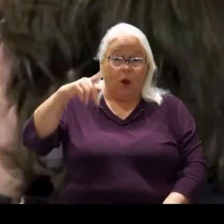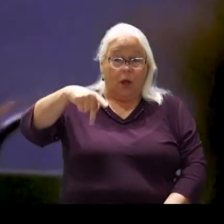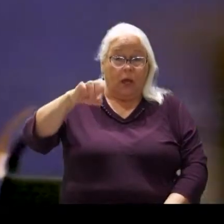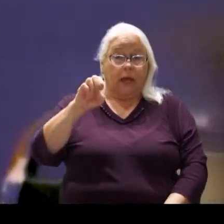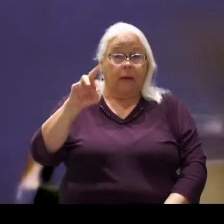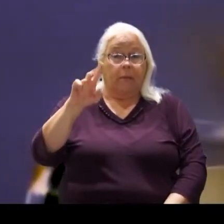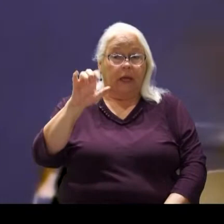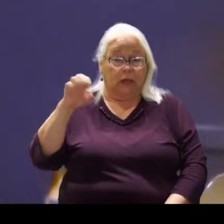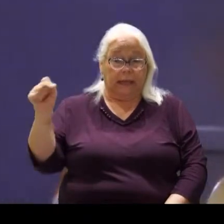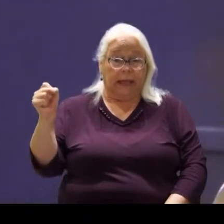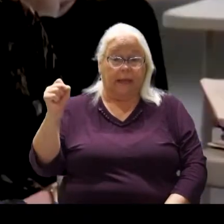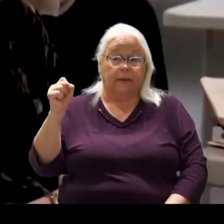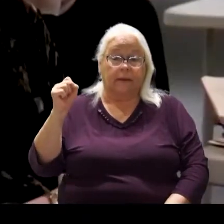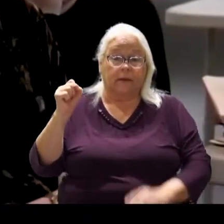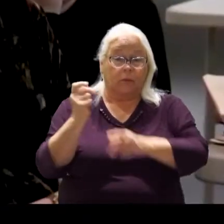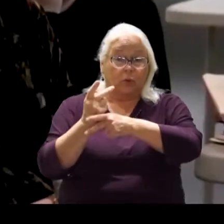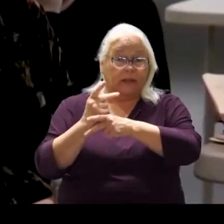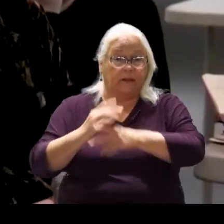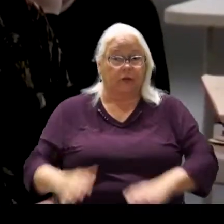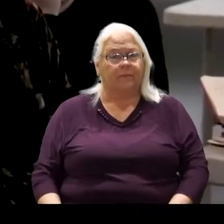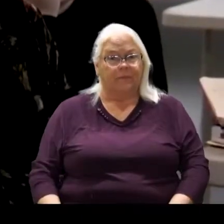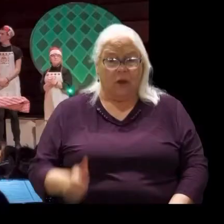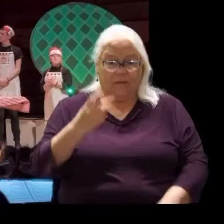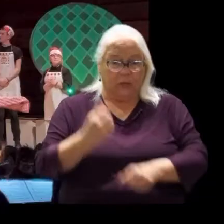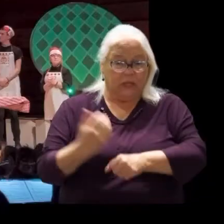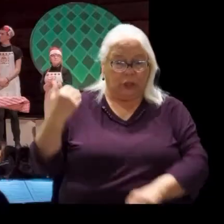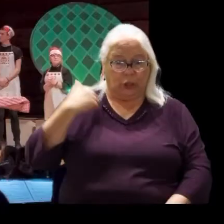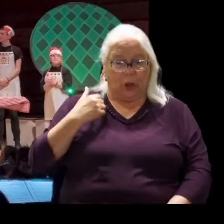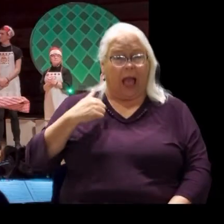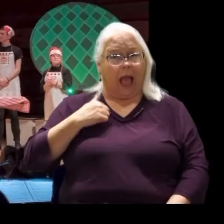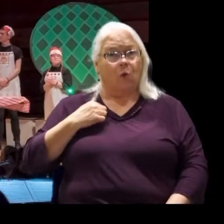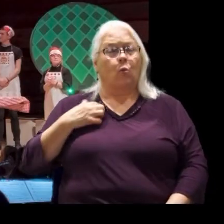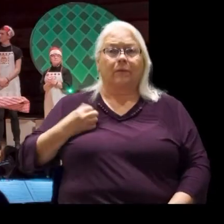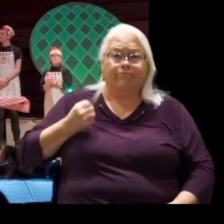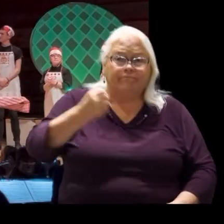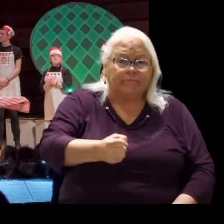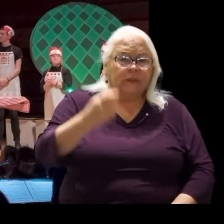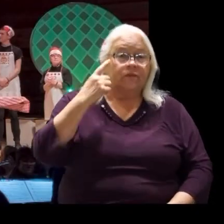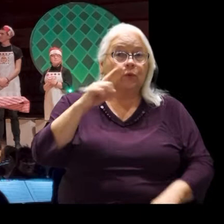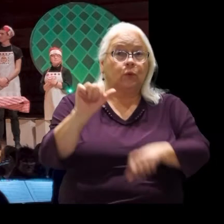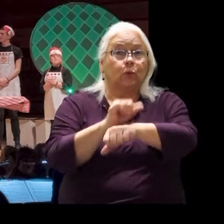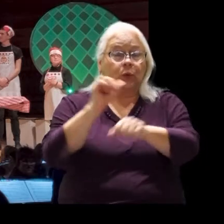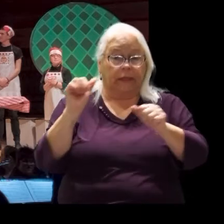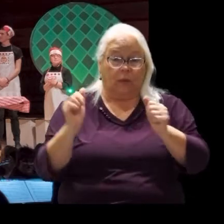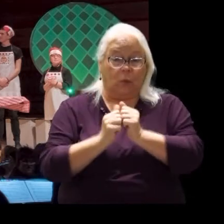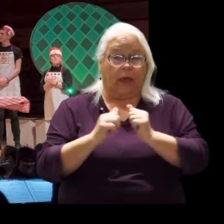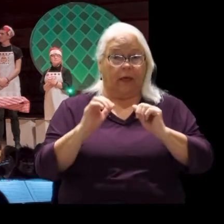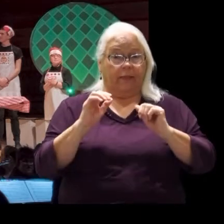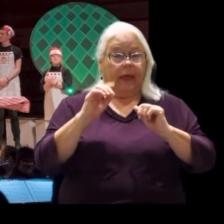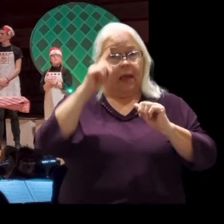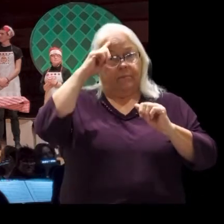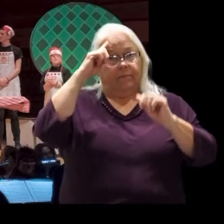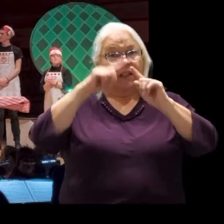I was invited by HART to direct a new musical called Martadella's Gift, featuring a cast of 20 neurodiverse performers.